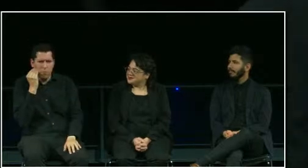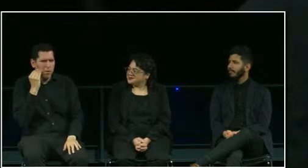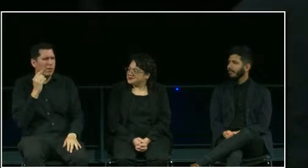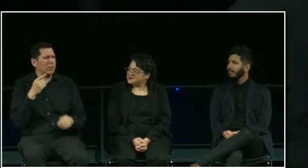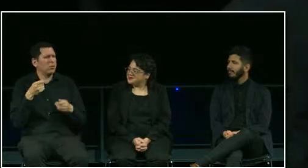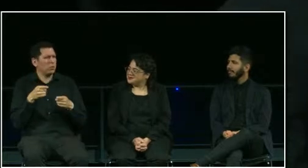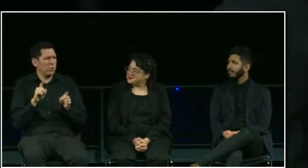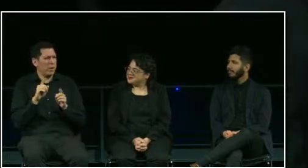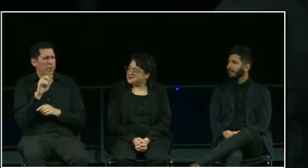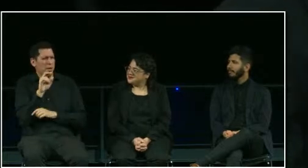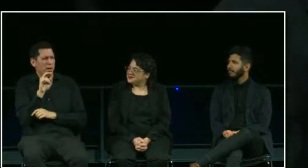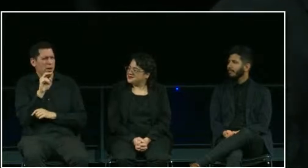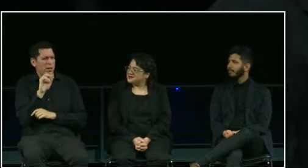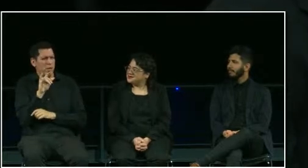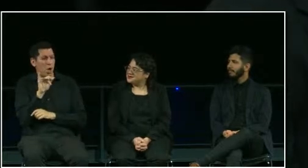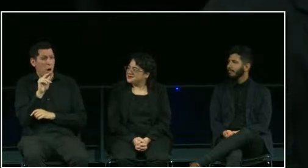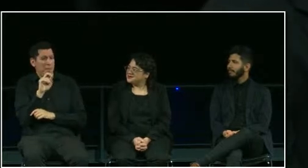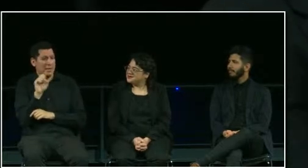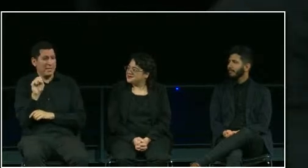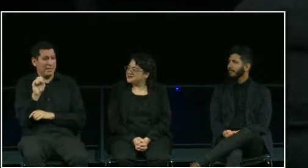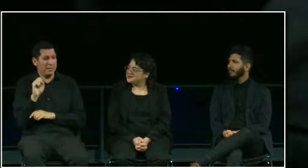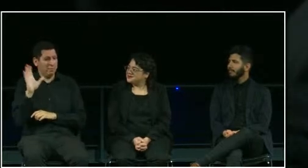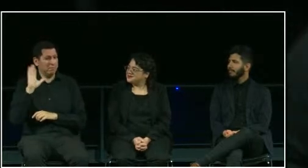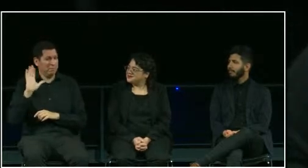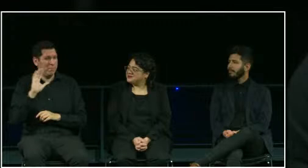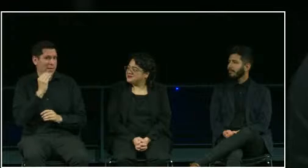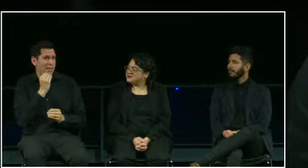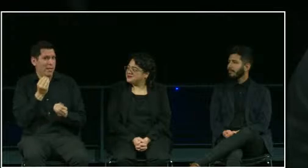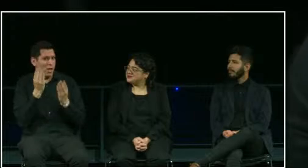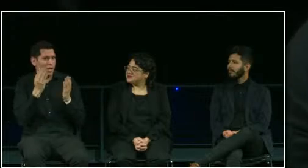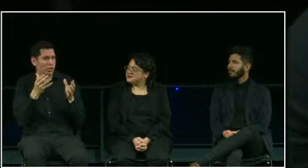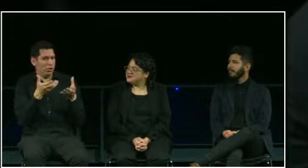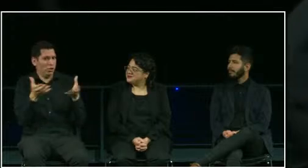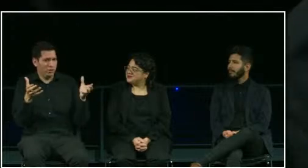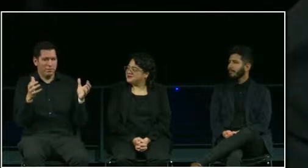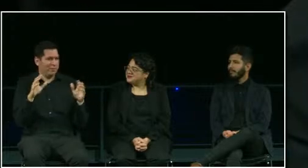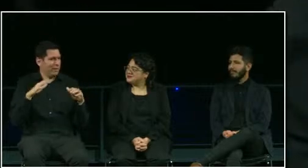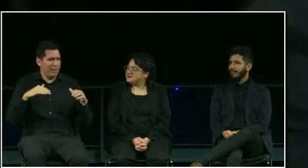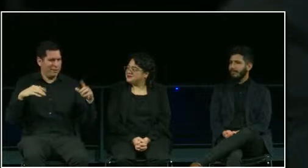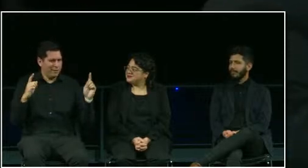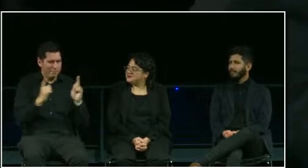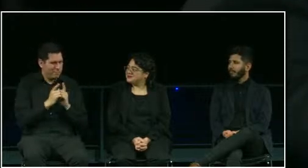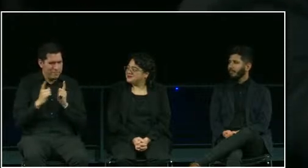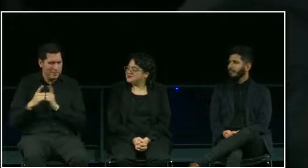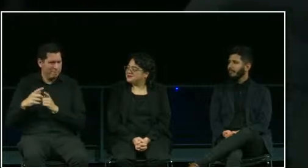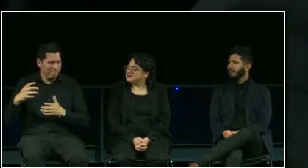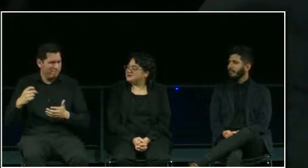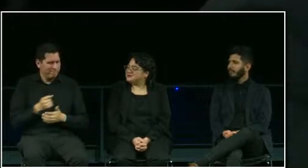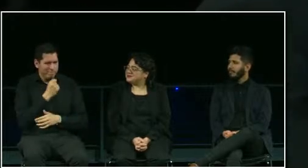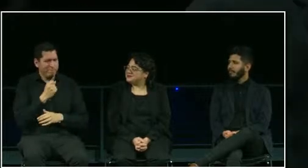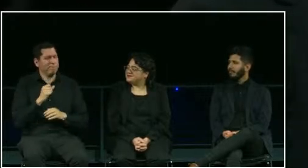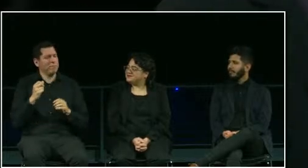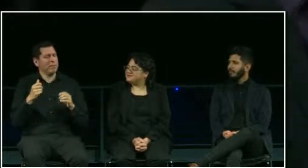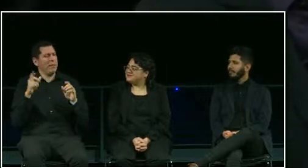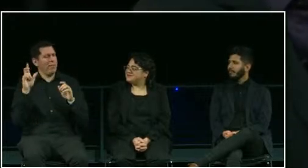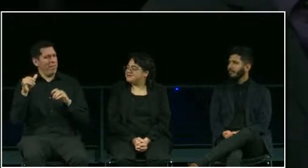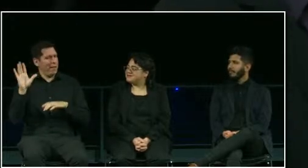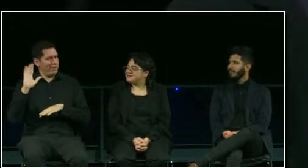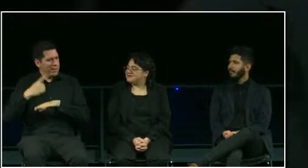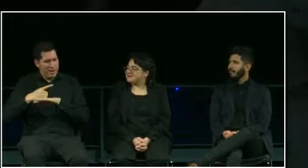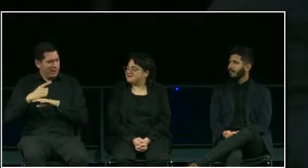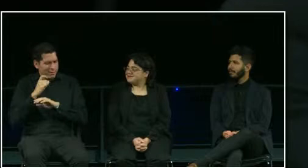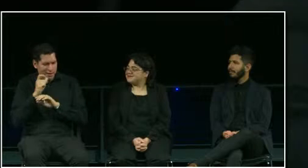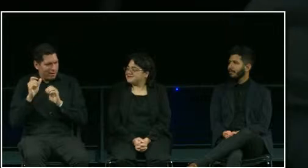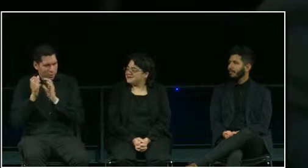nominee luncheon because I wasn't able to go. So I did not get to meet and congratulate everybody on this stage that day.